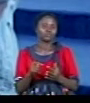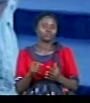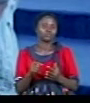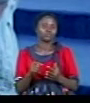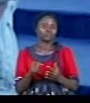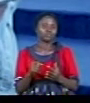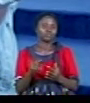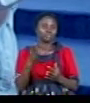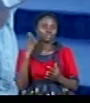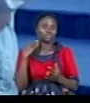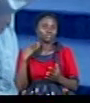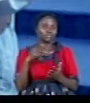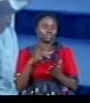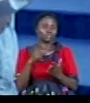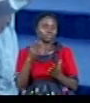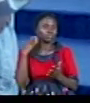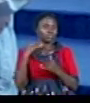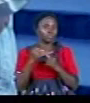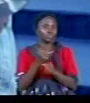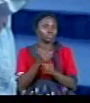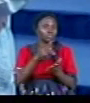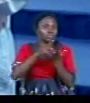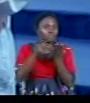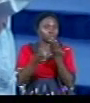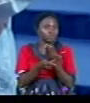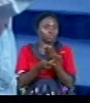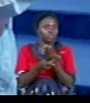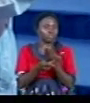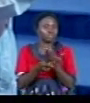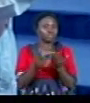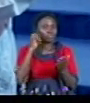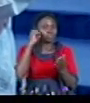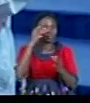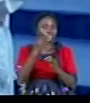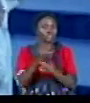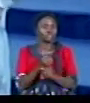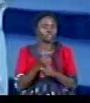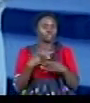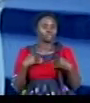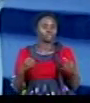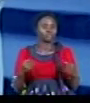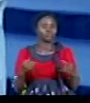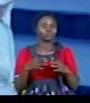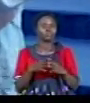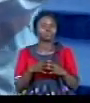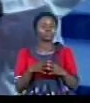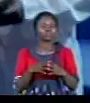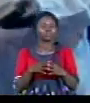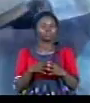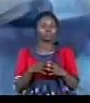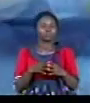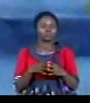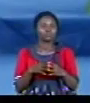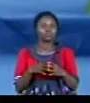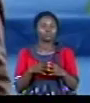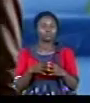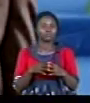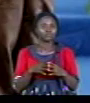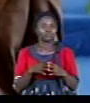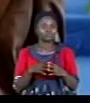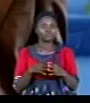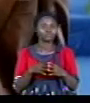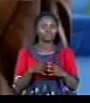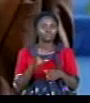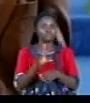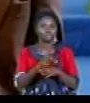he had his healing after the prayer of the man of God. Tell your new story now. Church,